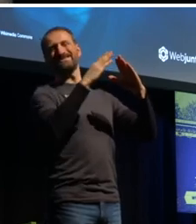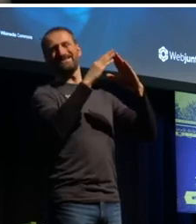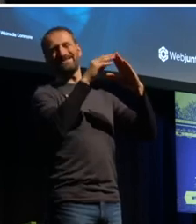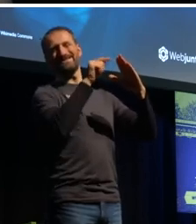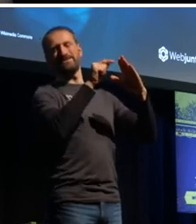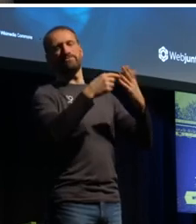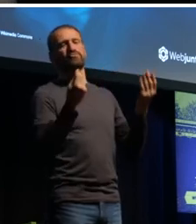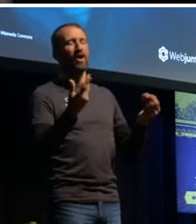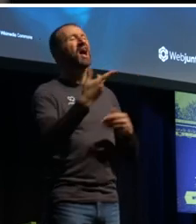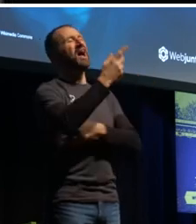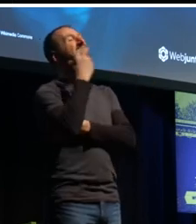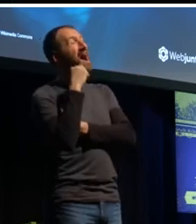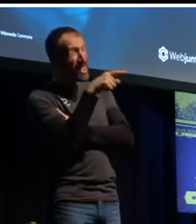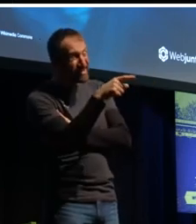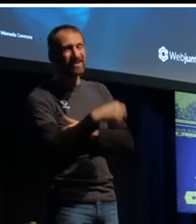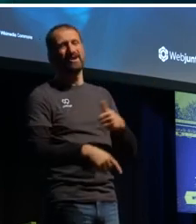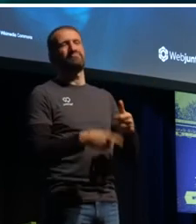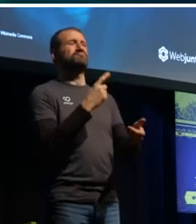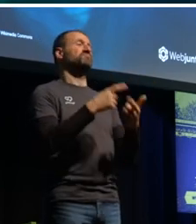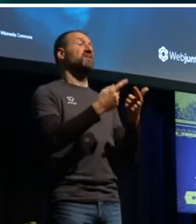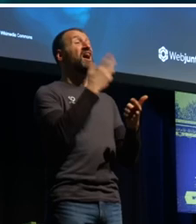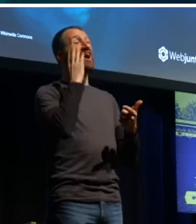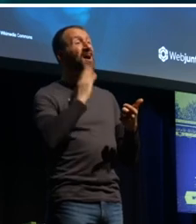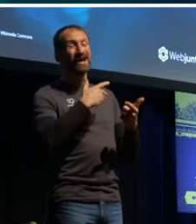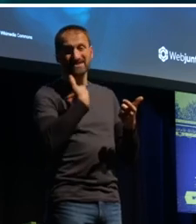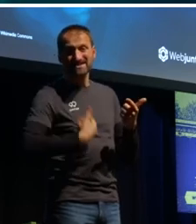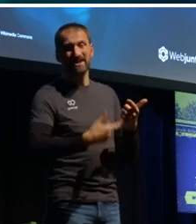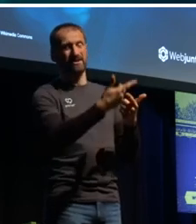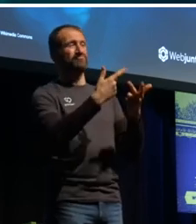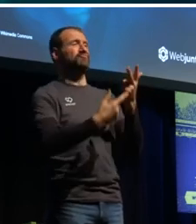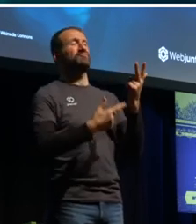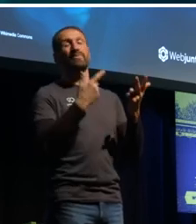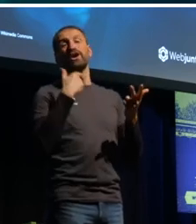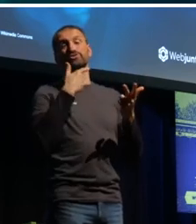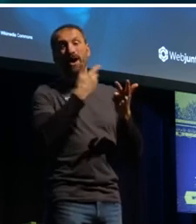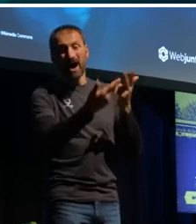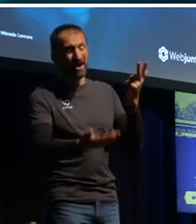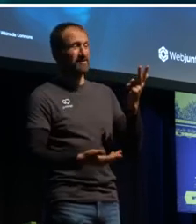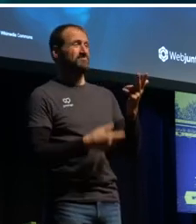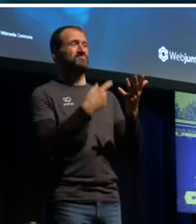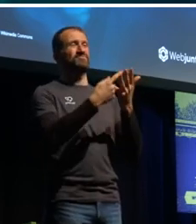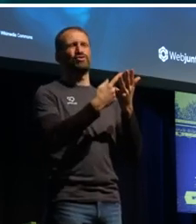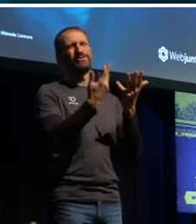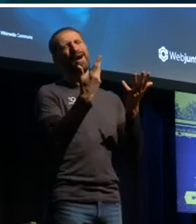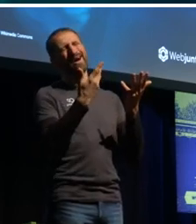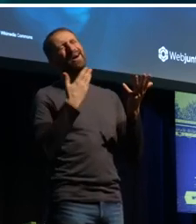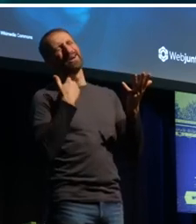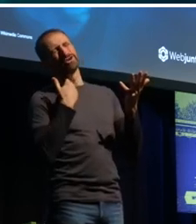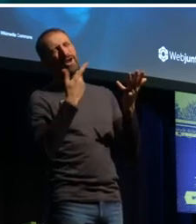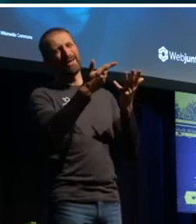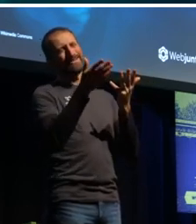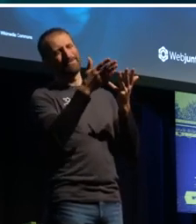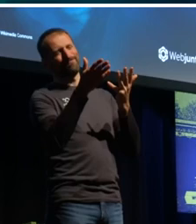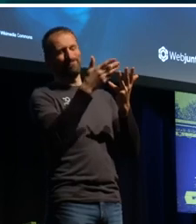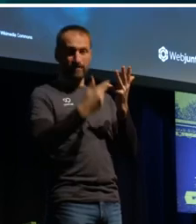Things like age, race, language, and gender expression. Those are things that you can pretty